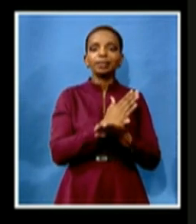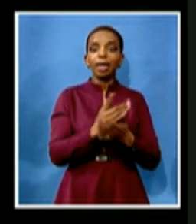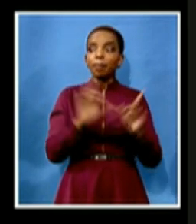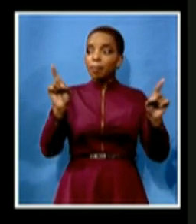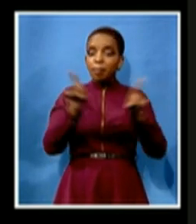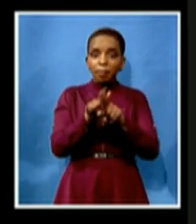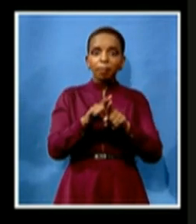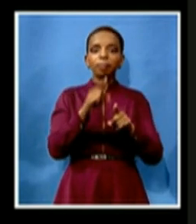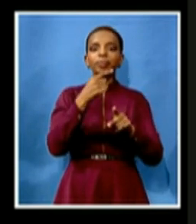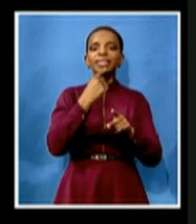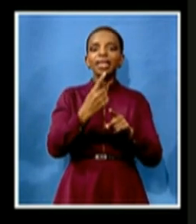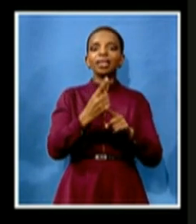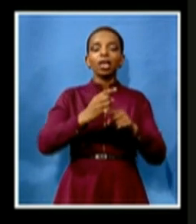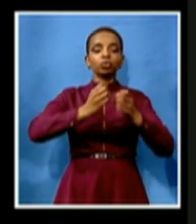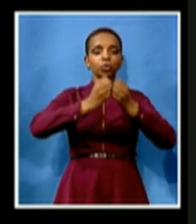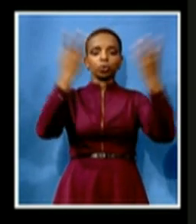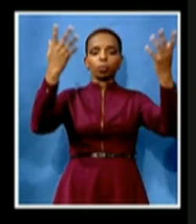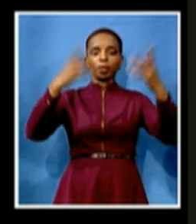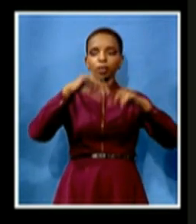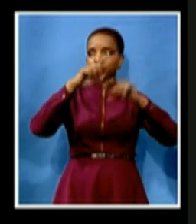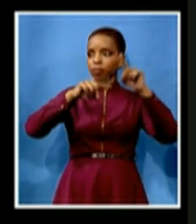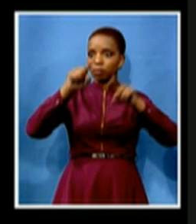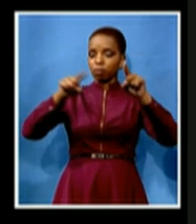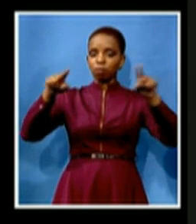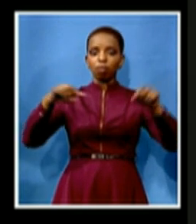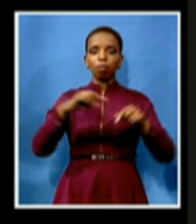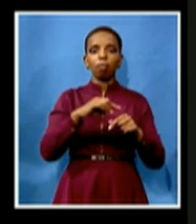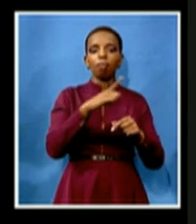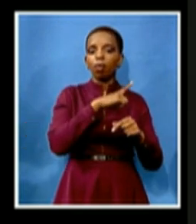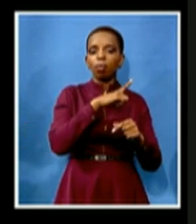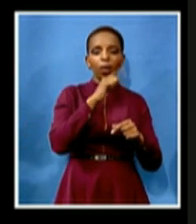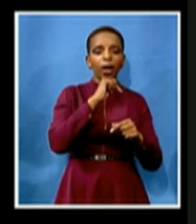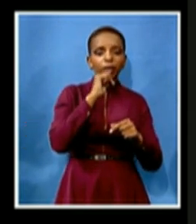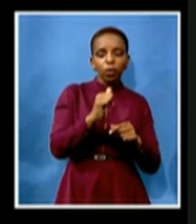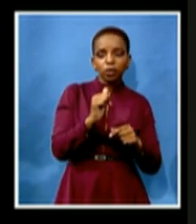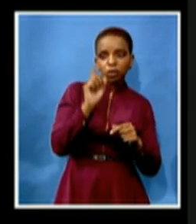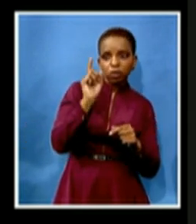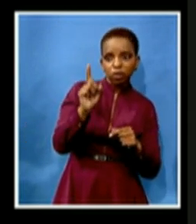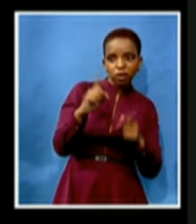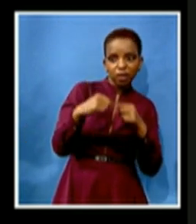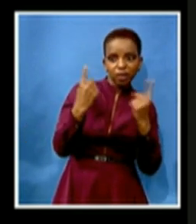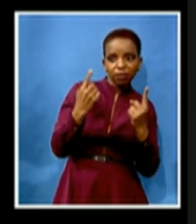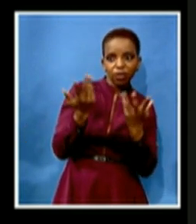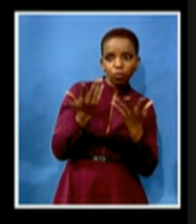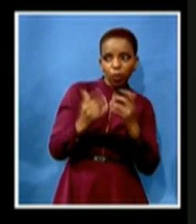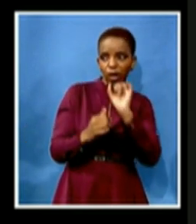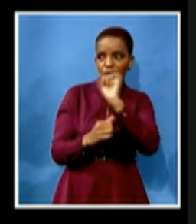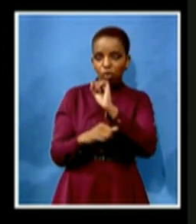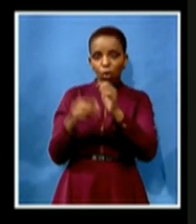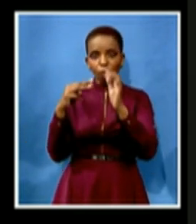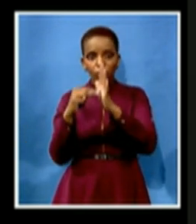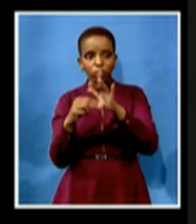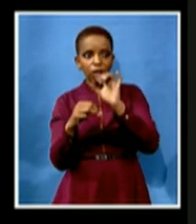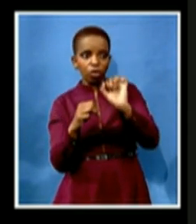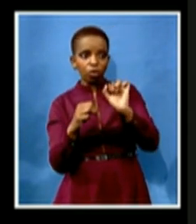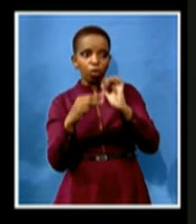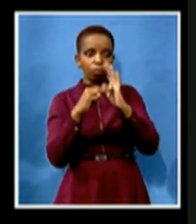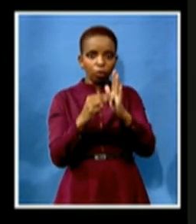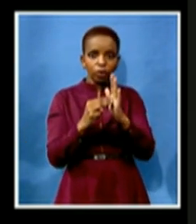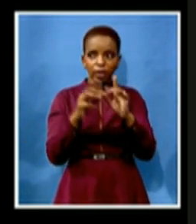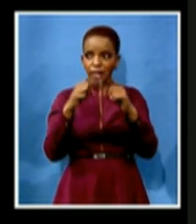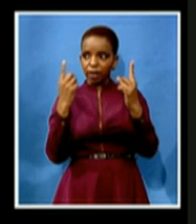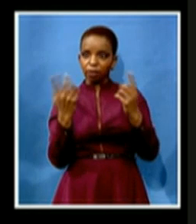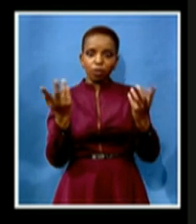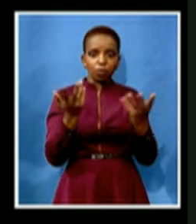together? Let's see where you differ so that you can see where we're safe with the numbers and so on. So you rather look